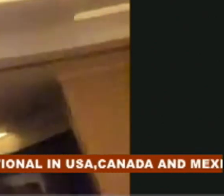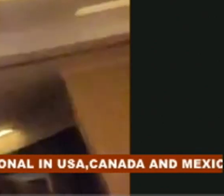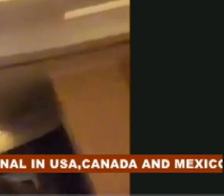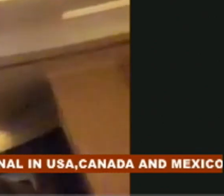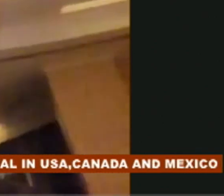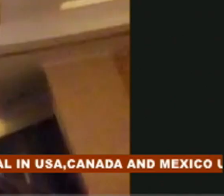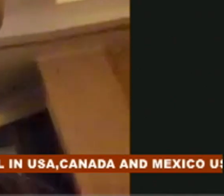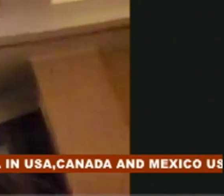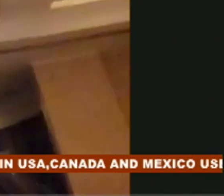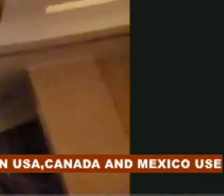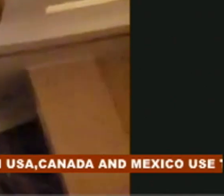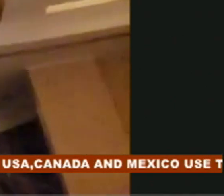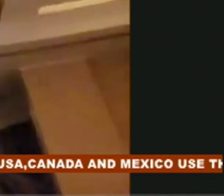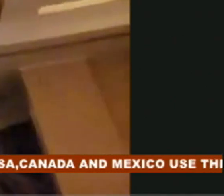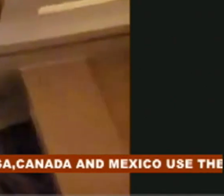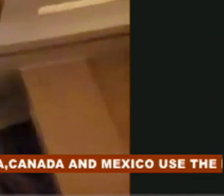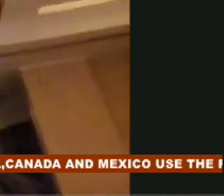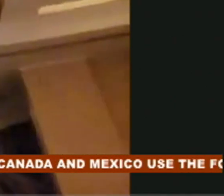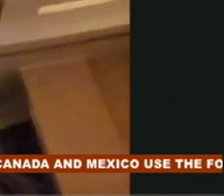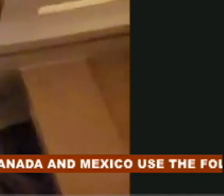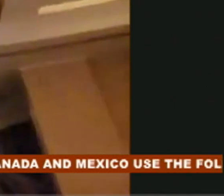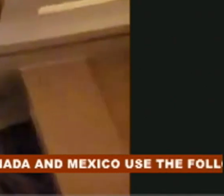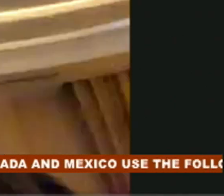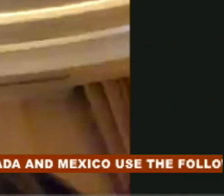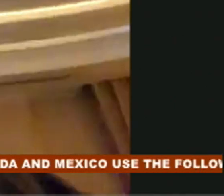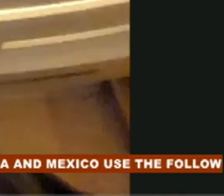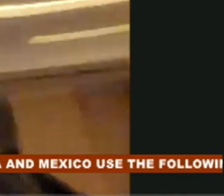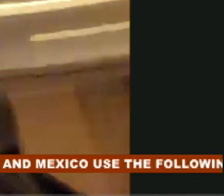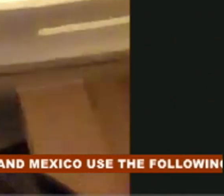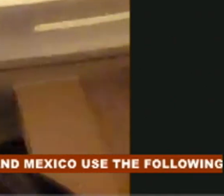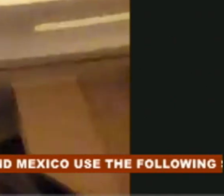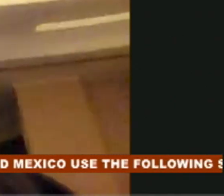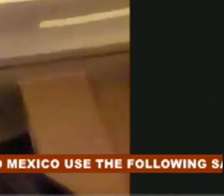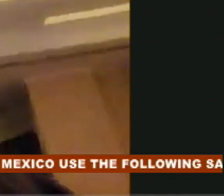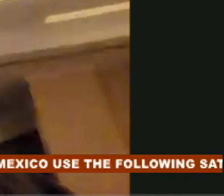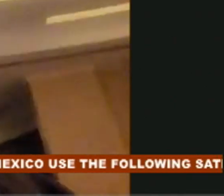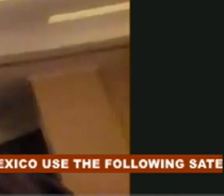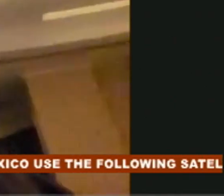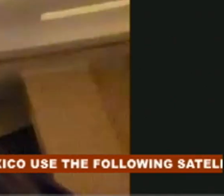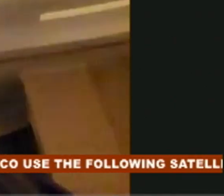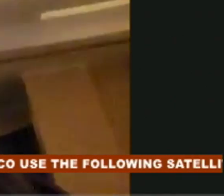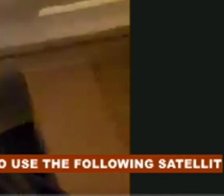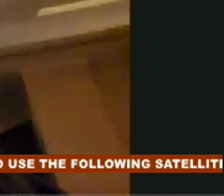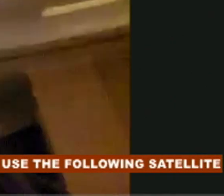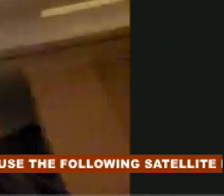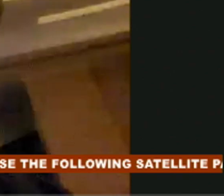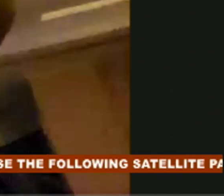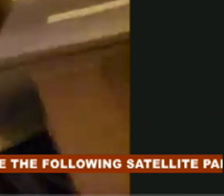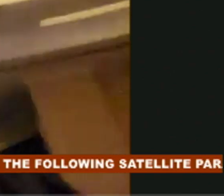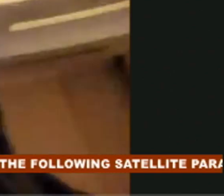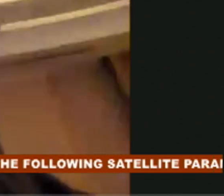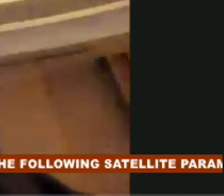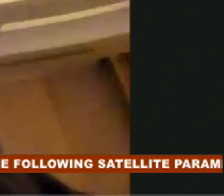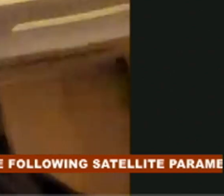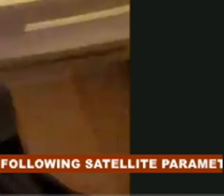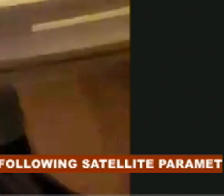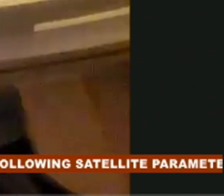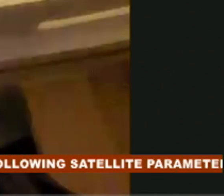Aswan is a state in Egypt. Okay. That's where the airlift will be carried